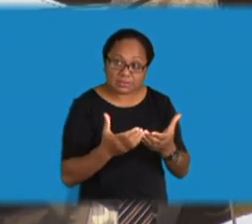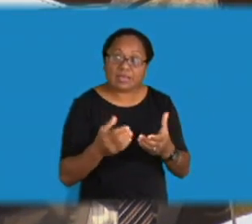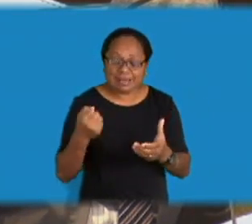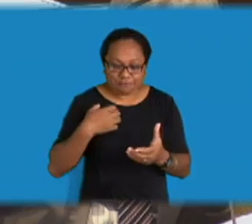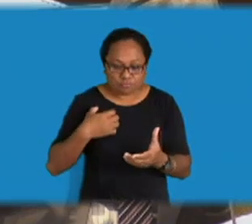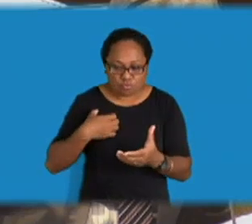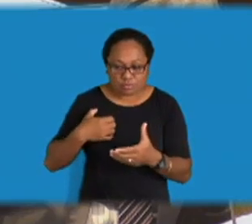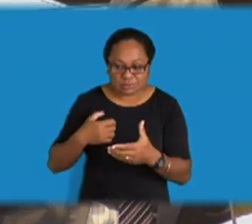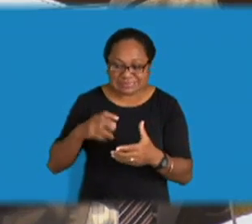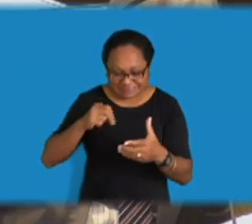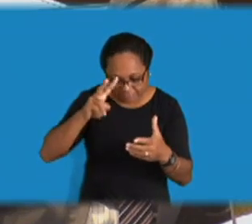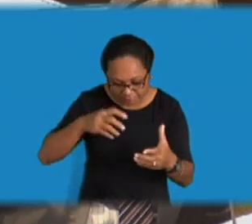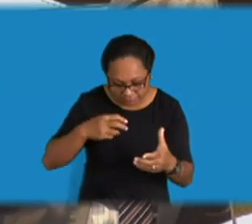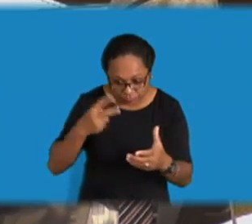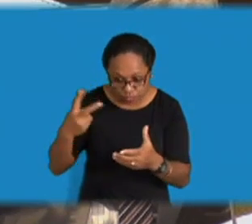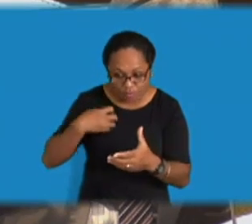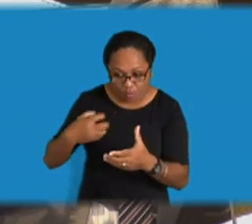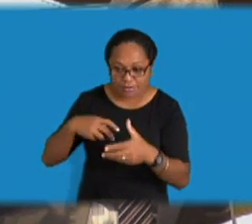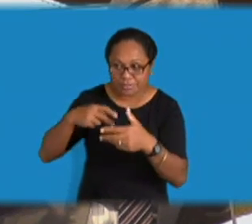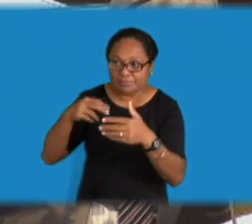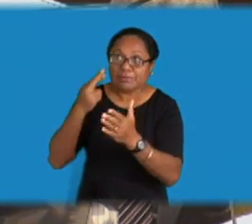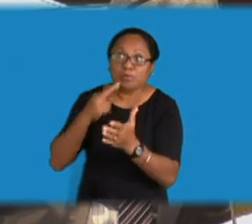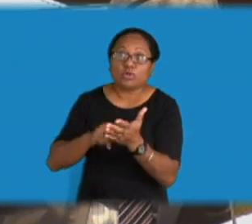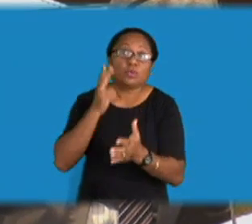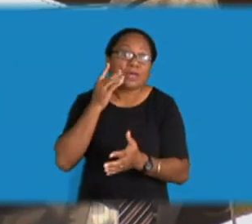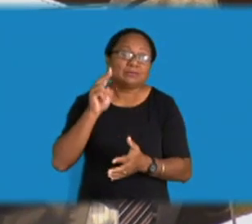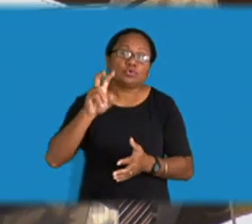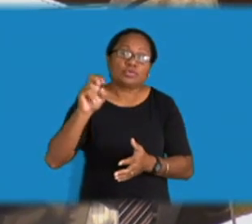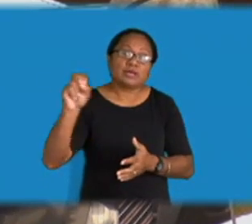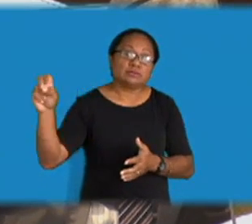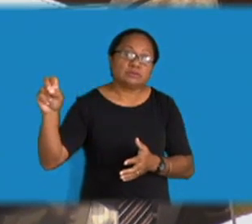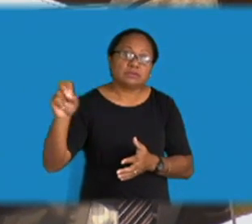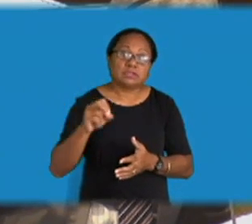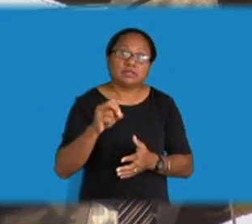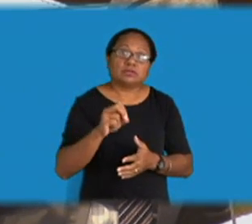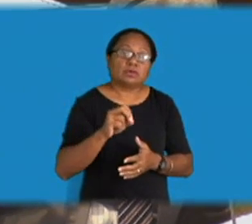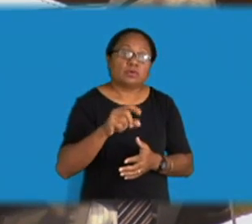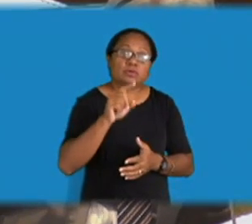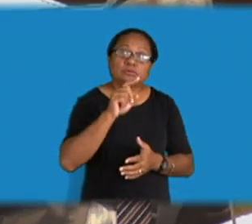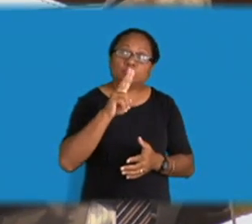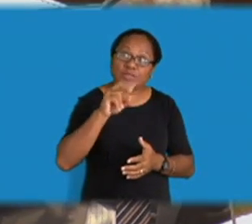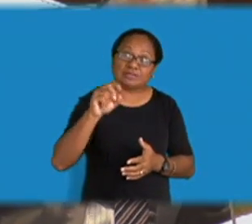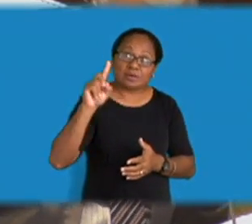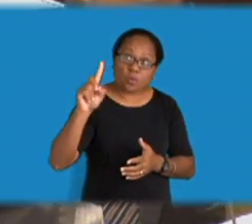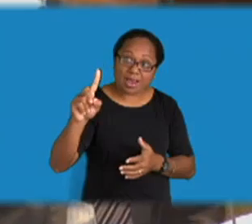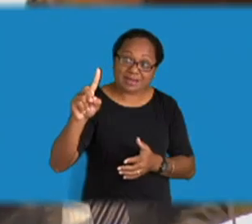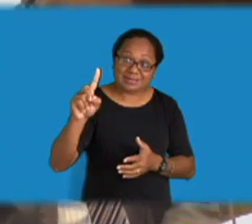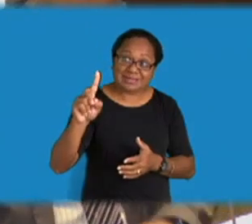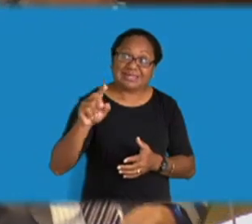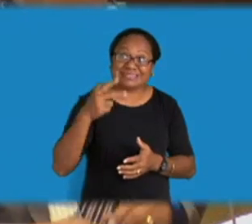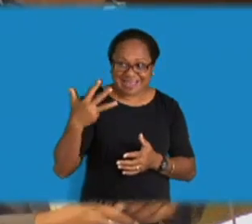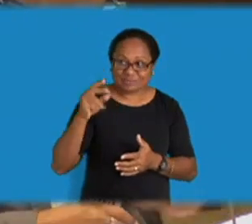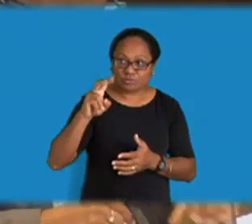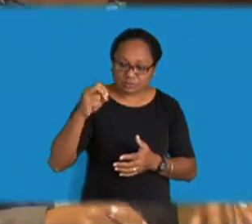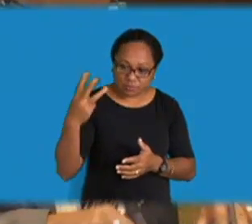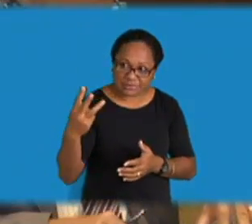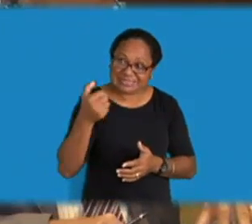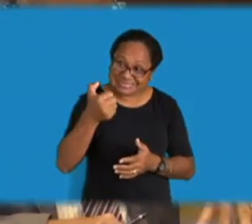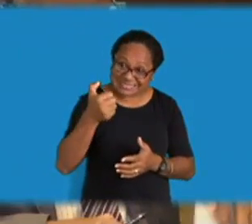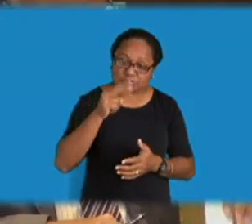look through, and these were 2 from 2000, 9 from 2001, 6 from